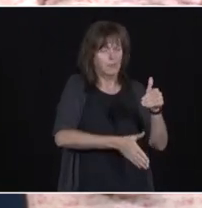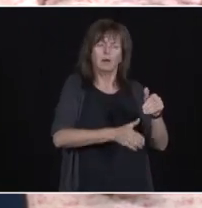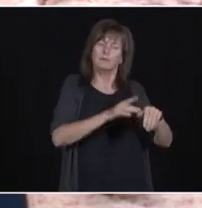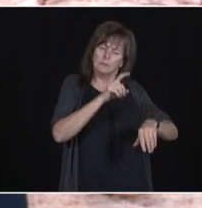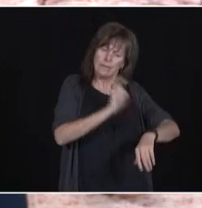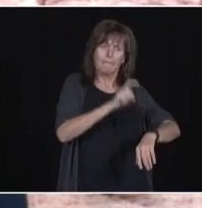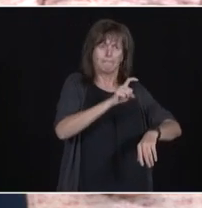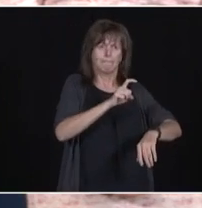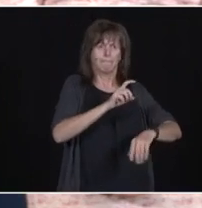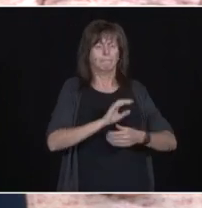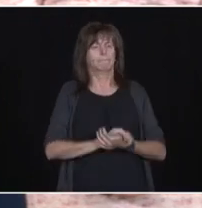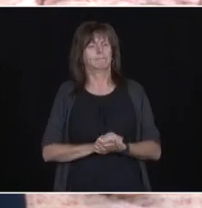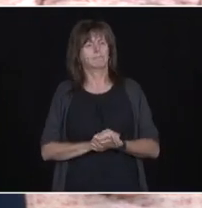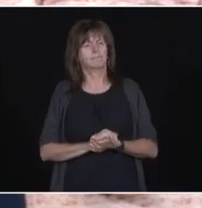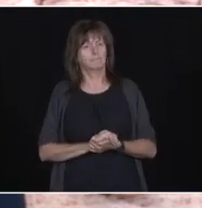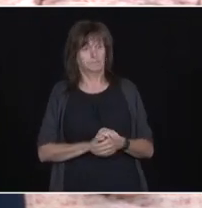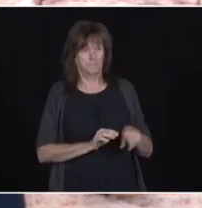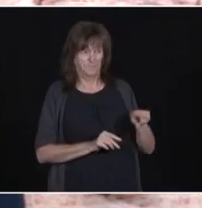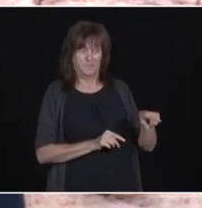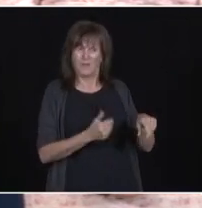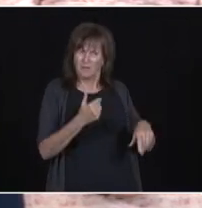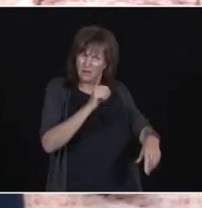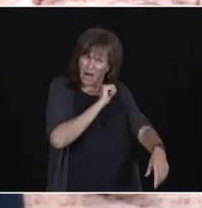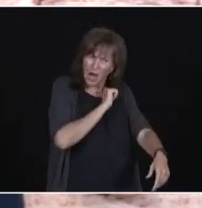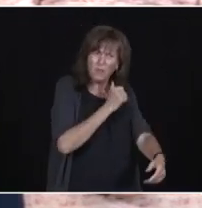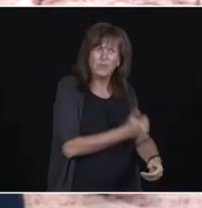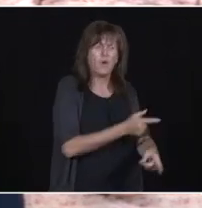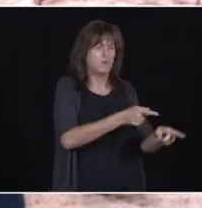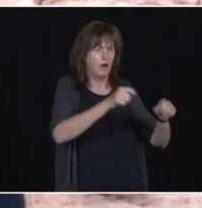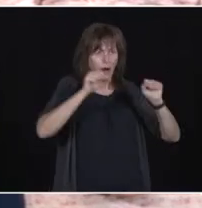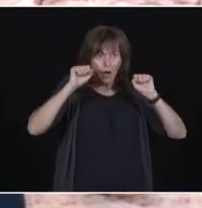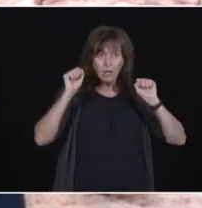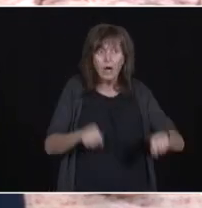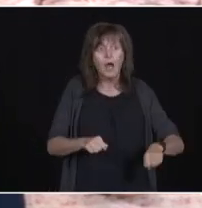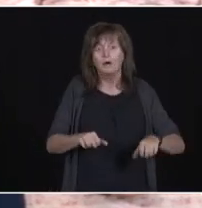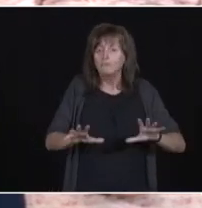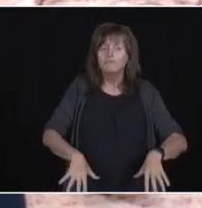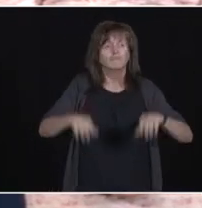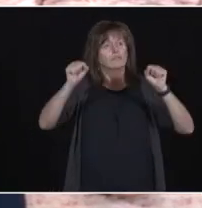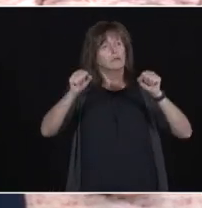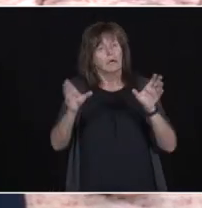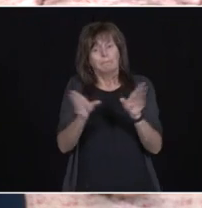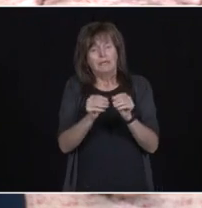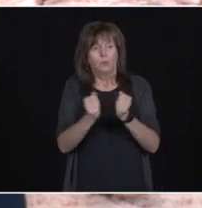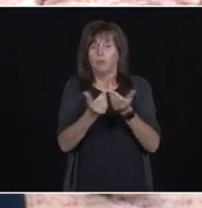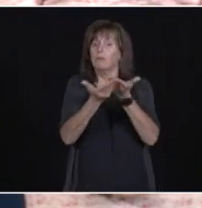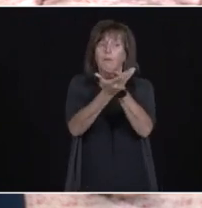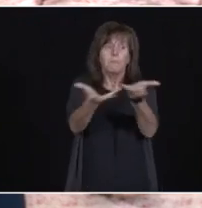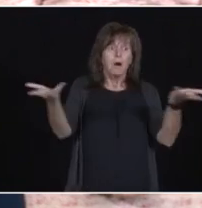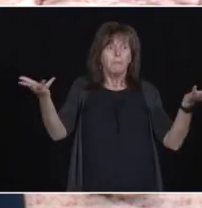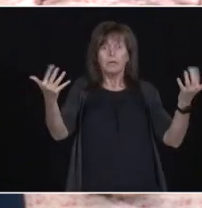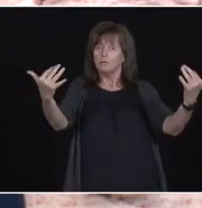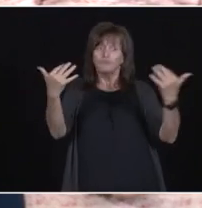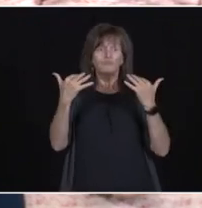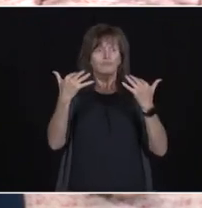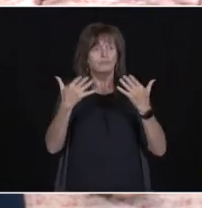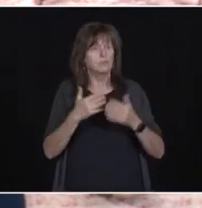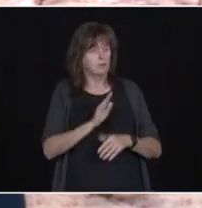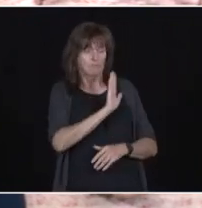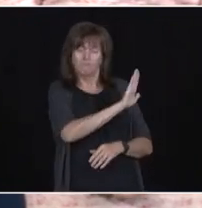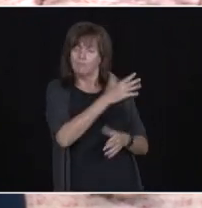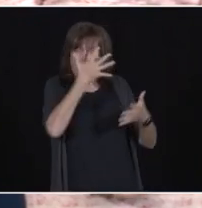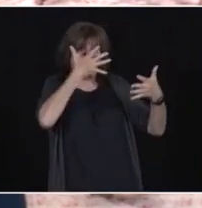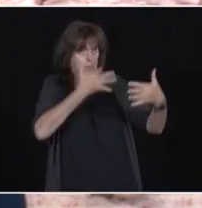public as they see fit and will provide me a report of their findings and recommendations no later than